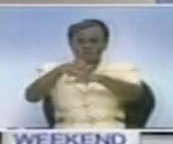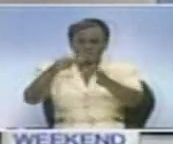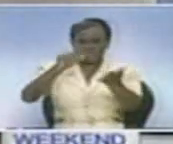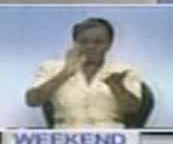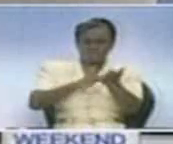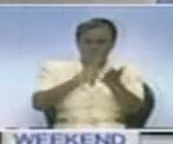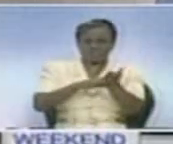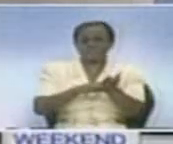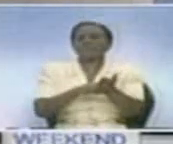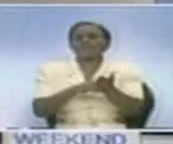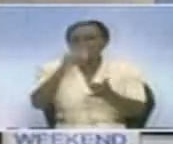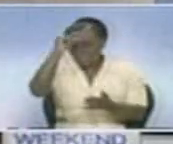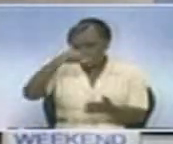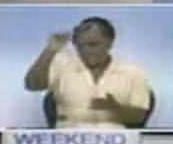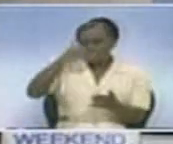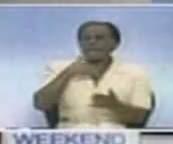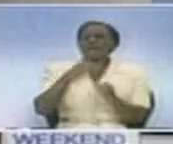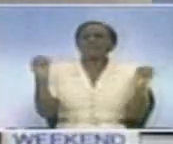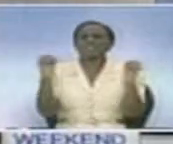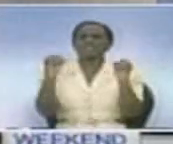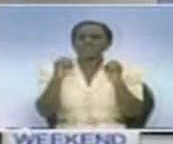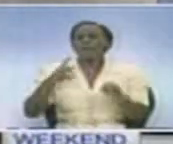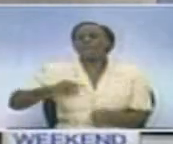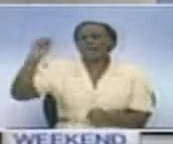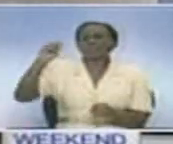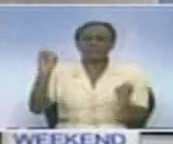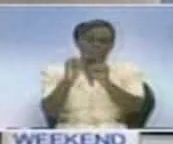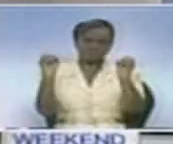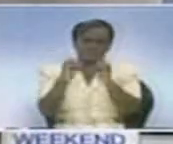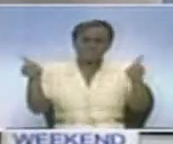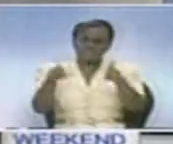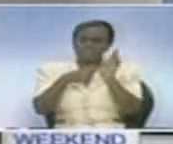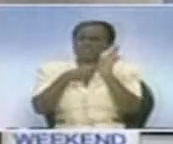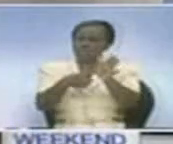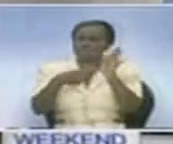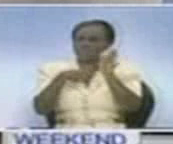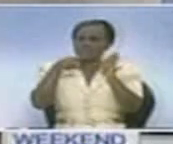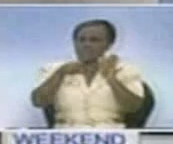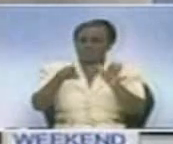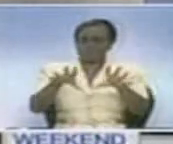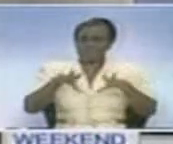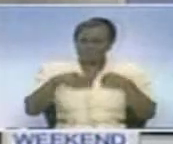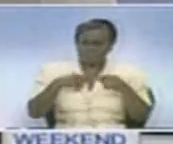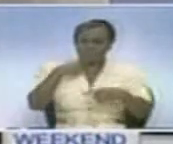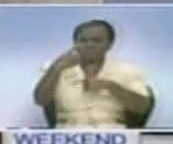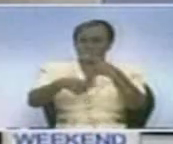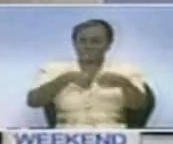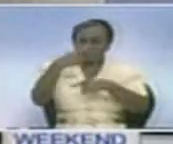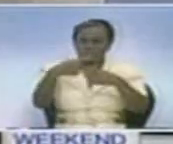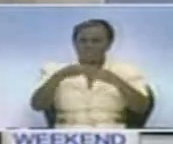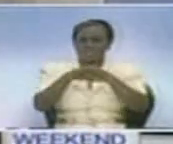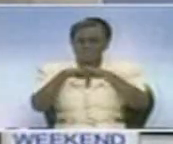reckless, disrespectful, and immature. And they say that those remarks show his unsuitability to lead a progressive,